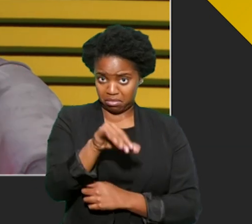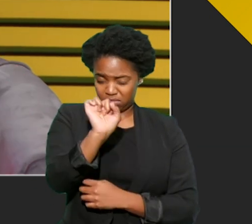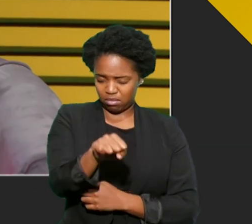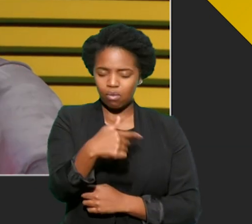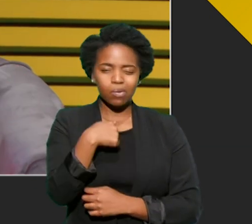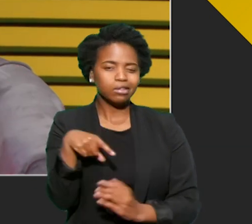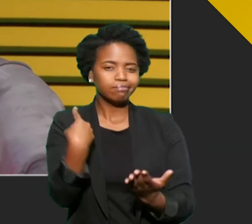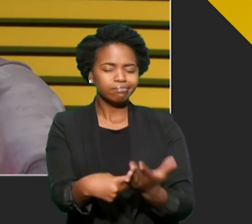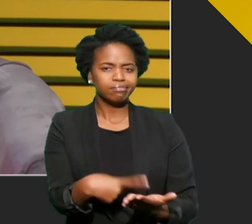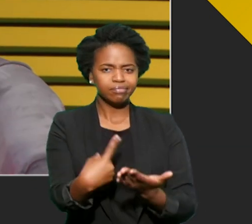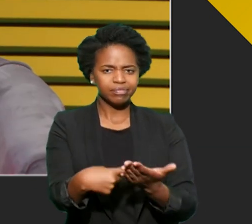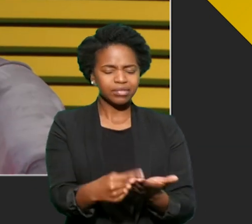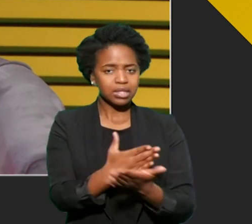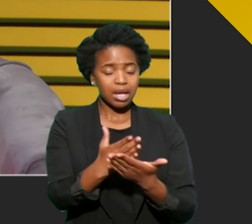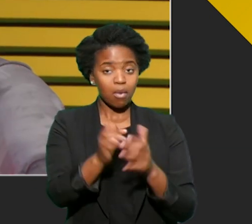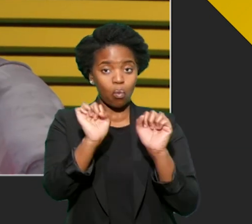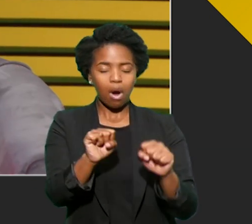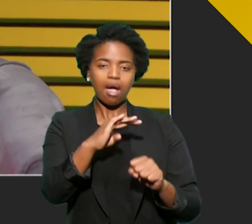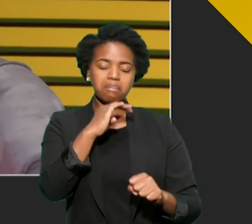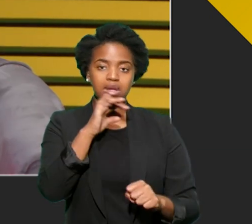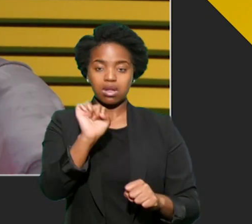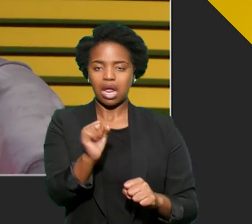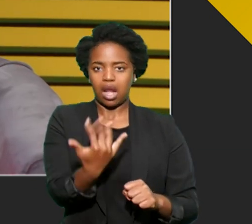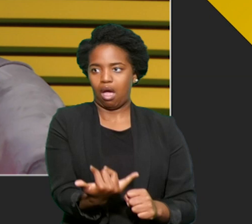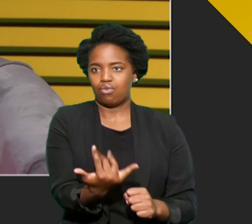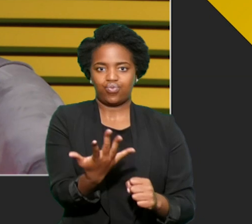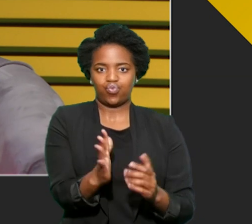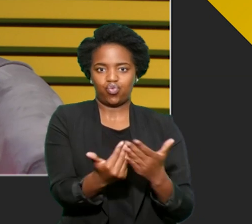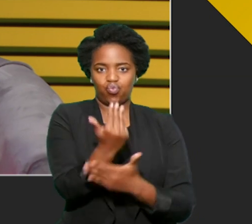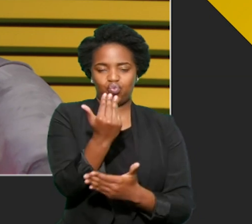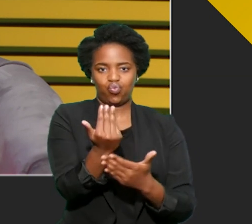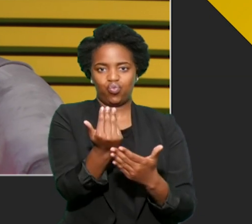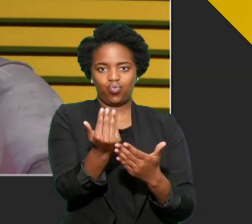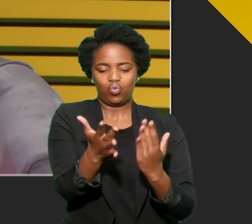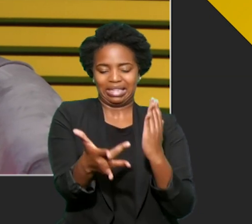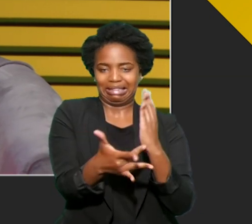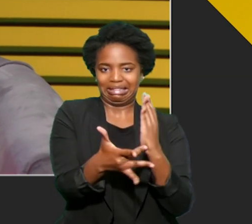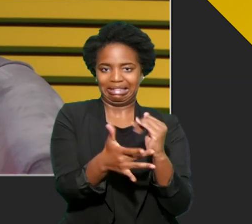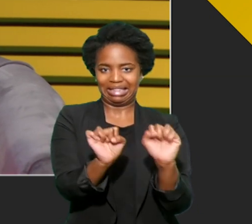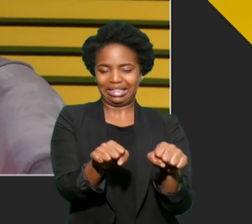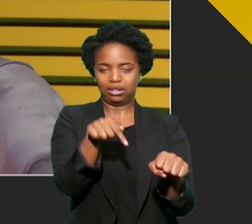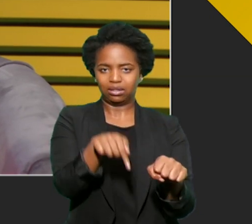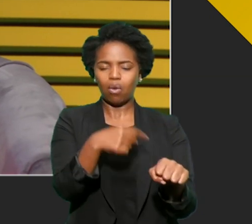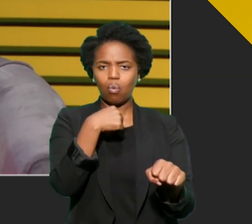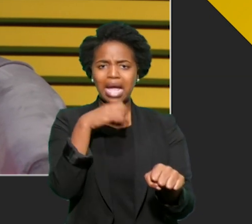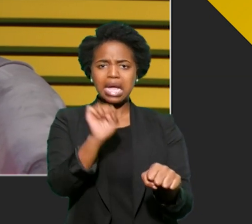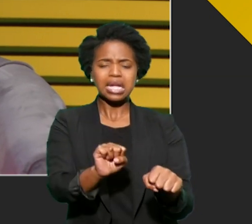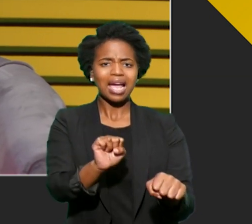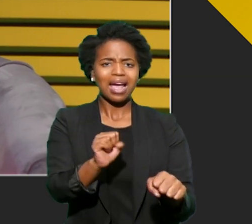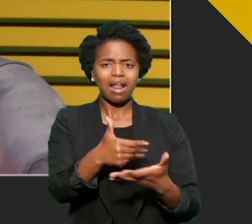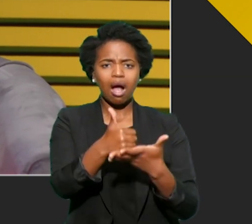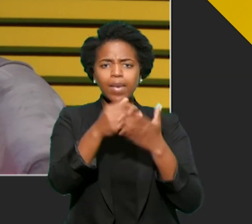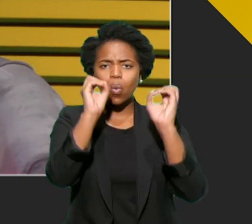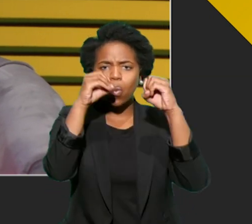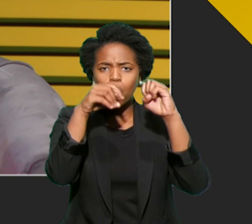sa tshebe 5G e emela 5th generation. Now of course this is mobile internet technology. E ka khona gore thusha re kene mo re nyo